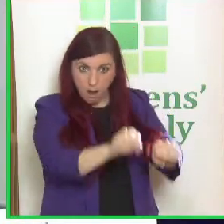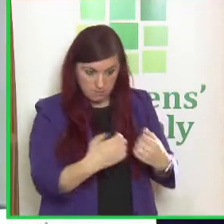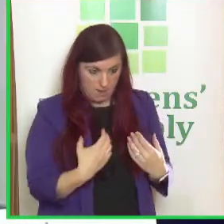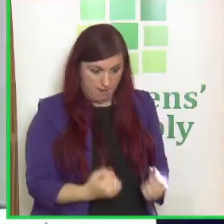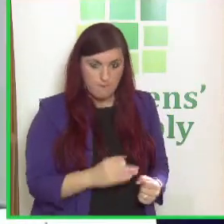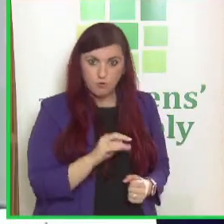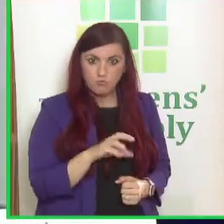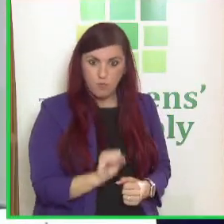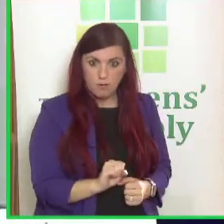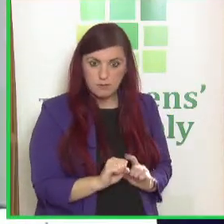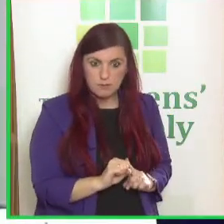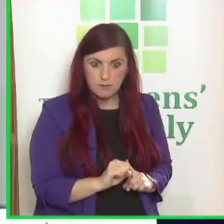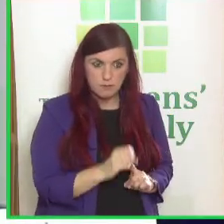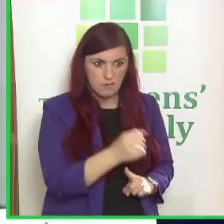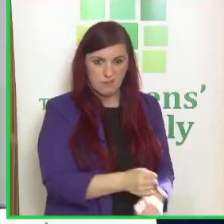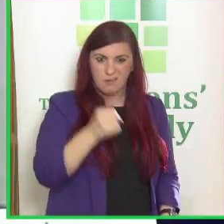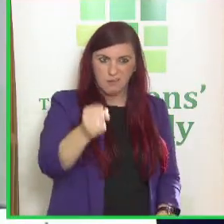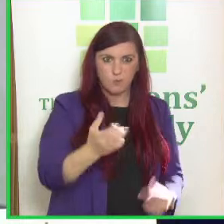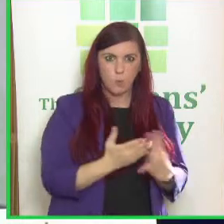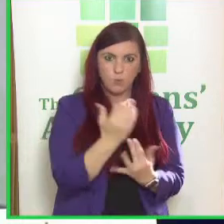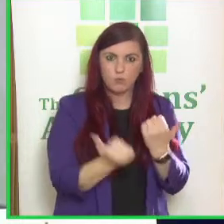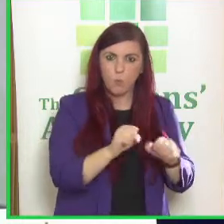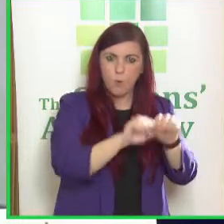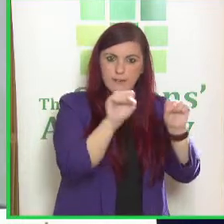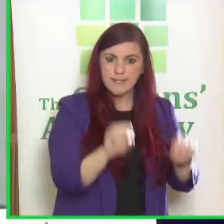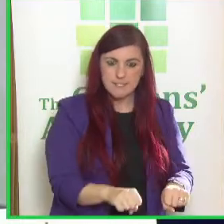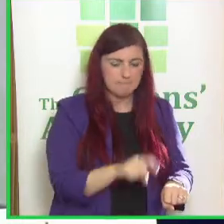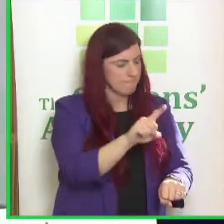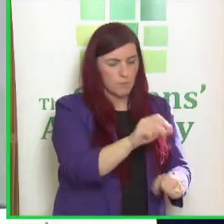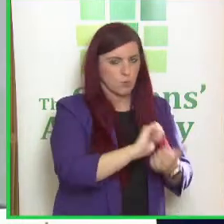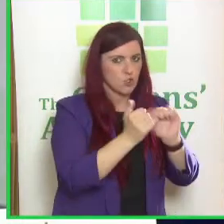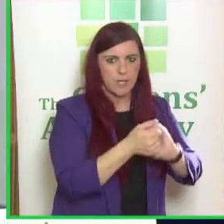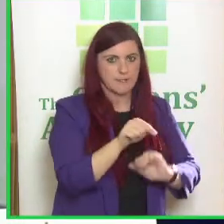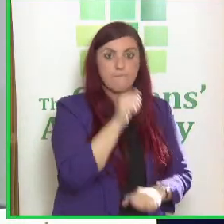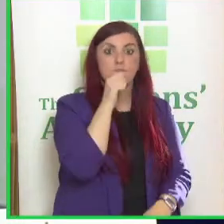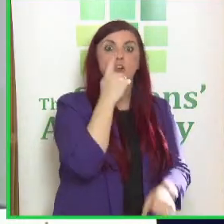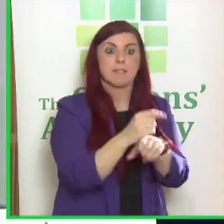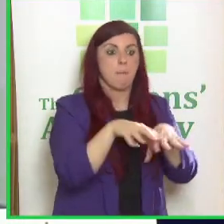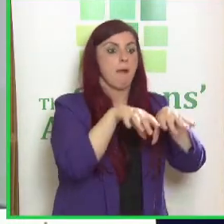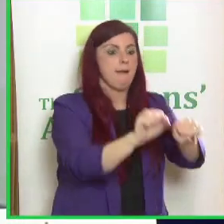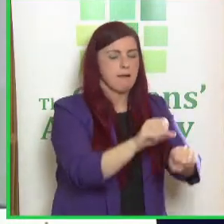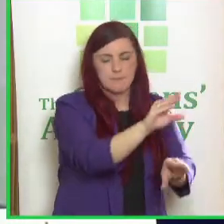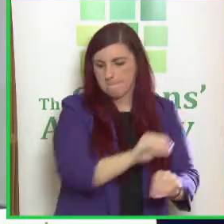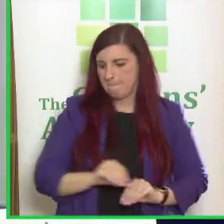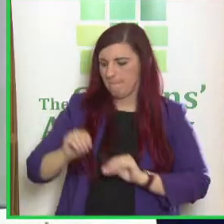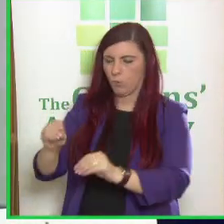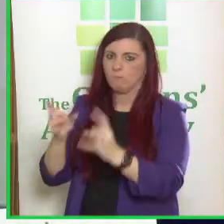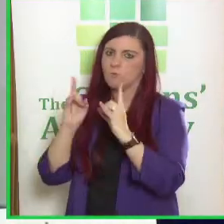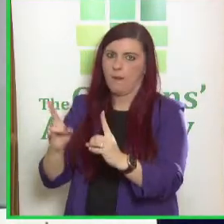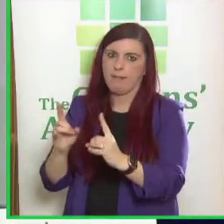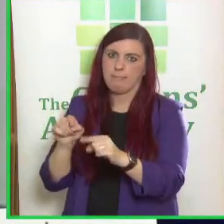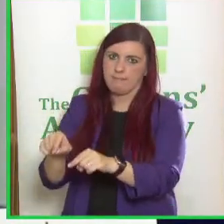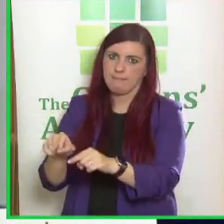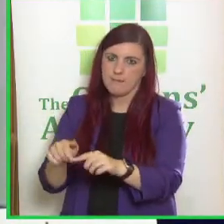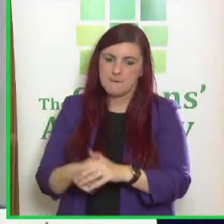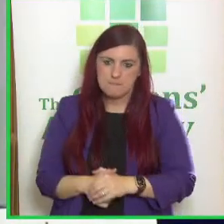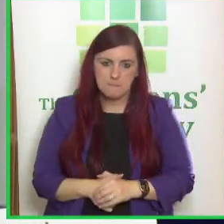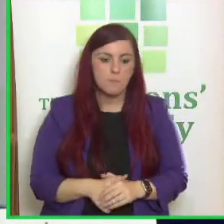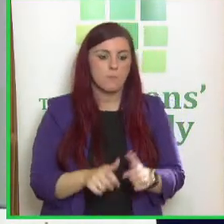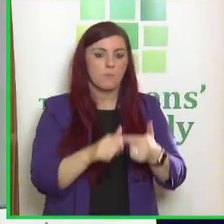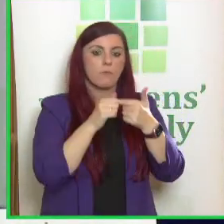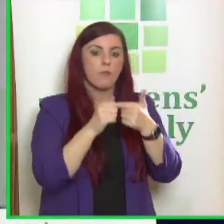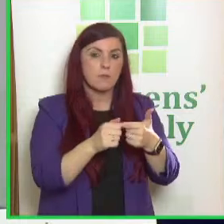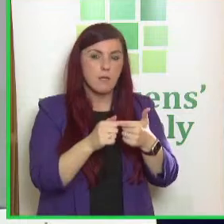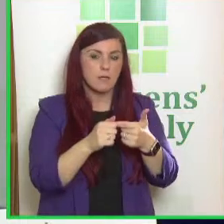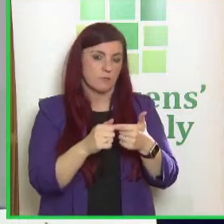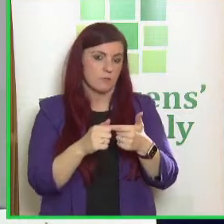use, potentially being through the criminal justice system. There has to be a very fundamental shift in terms of how we approach that. Secondly, we